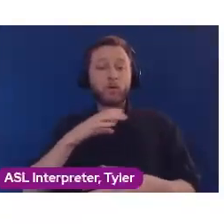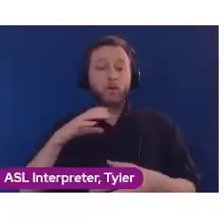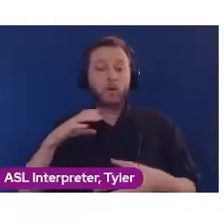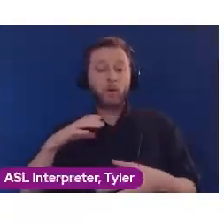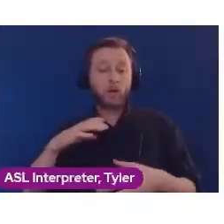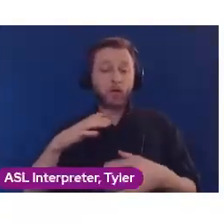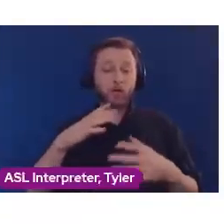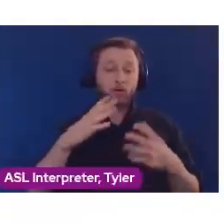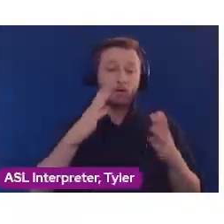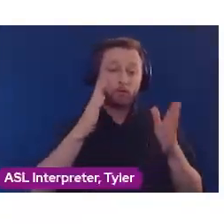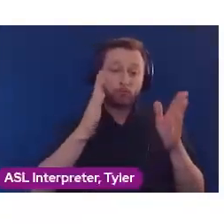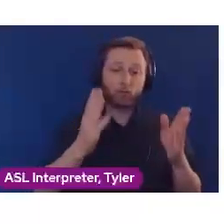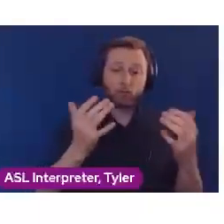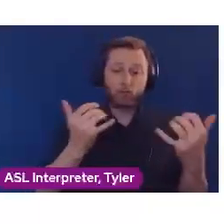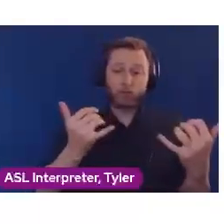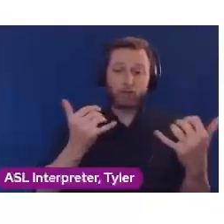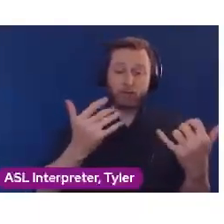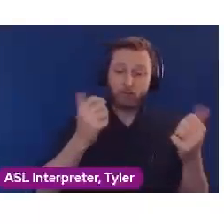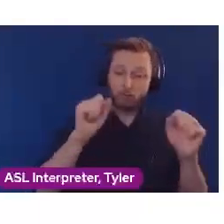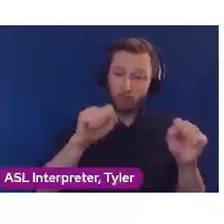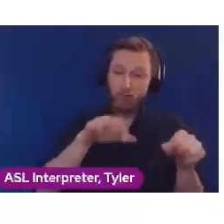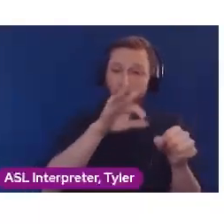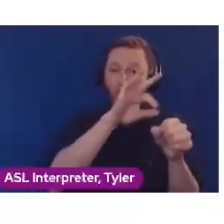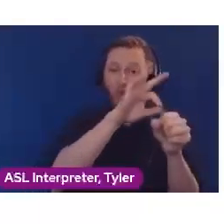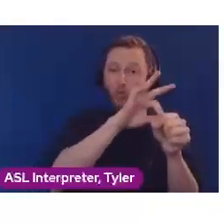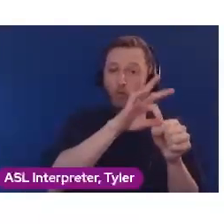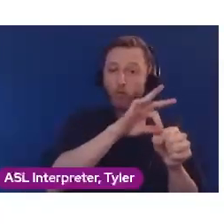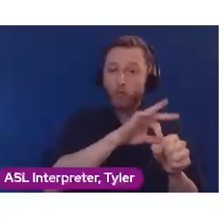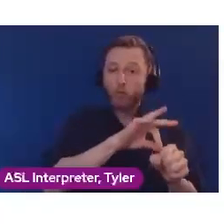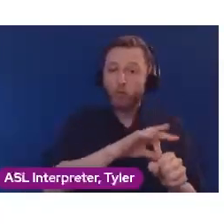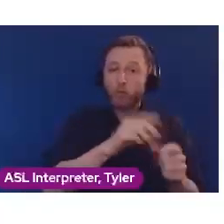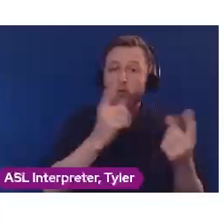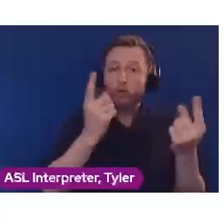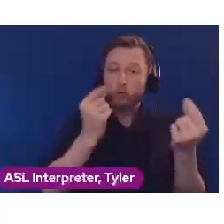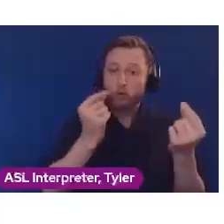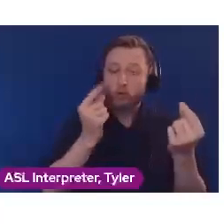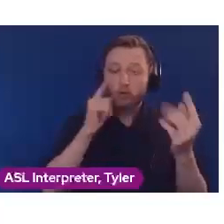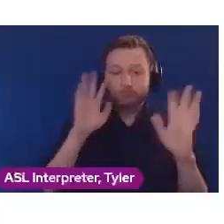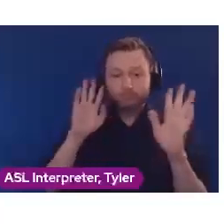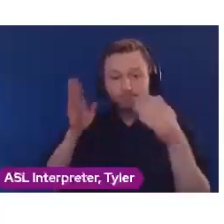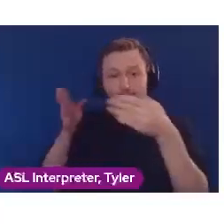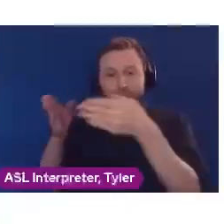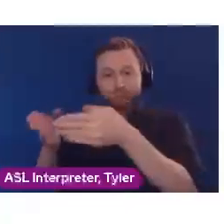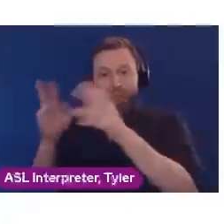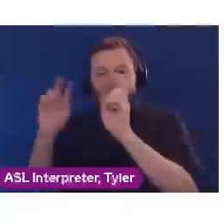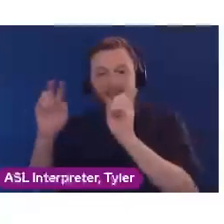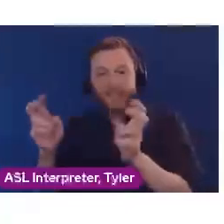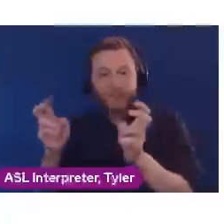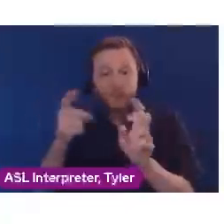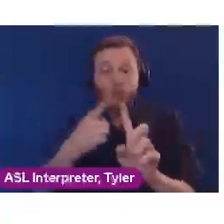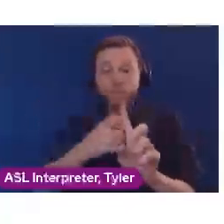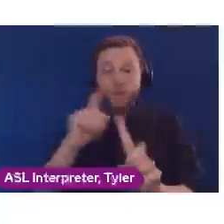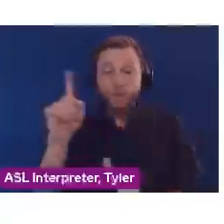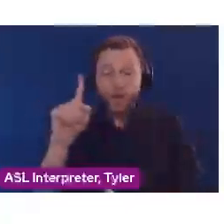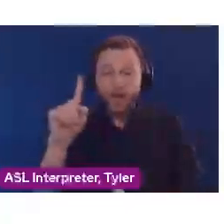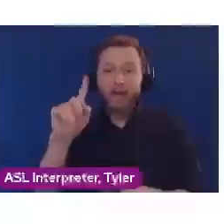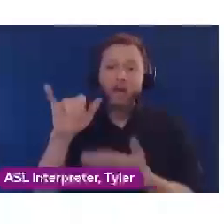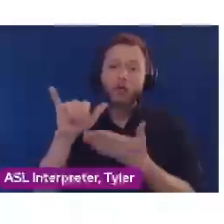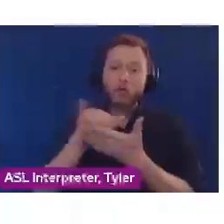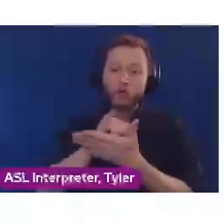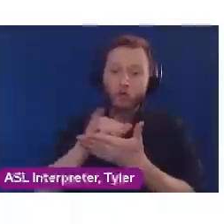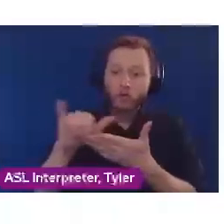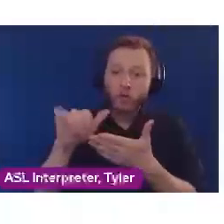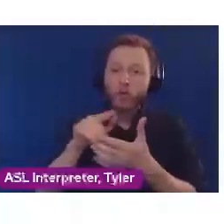issue, they pretty much can only come from a couple of places: New York, maybe Connecticut at some